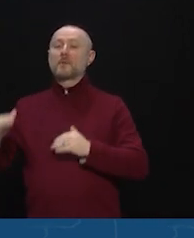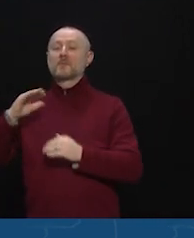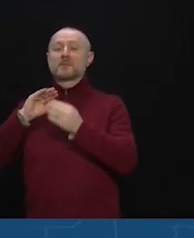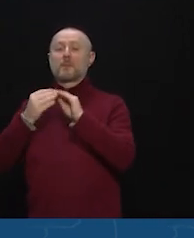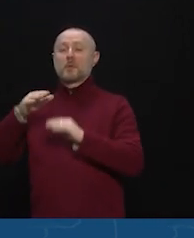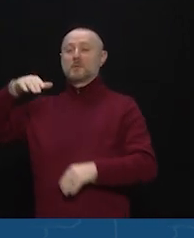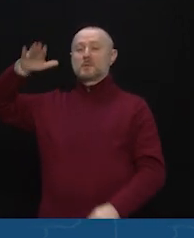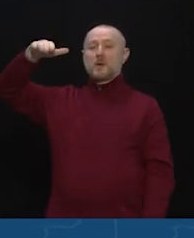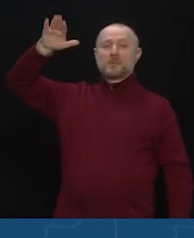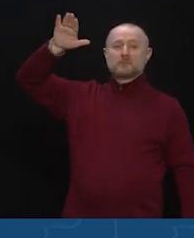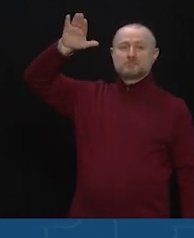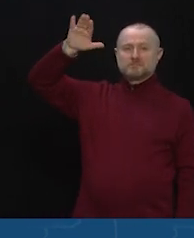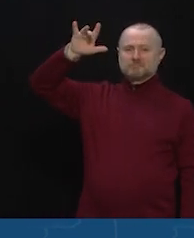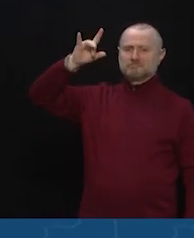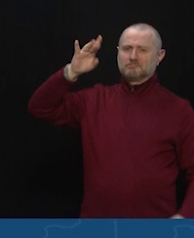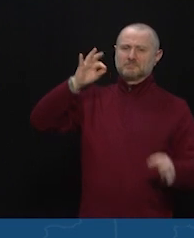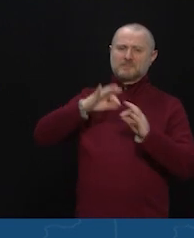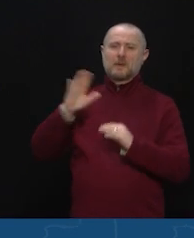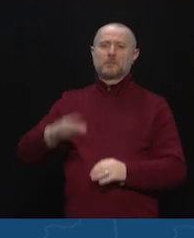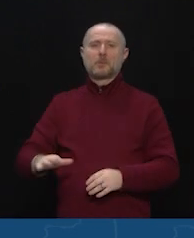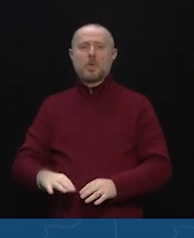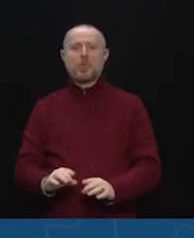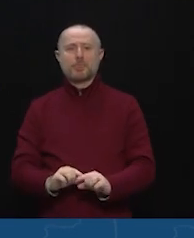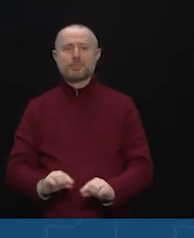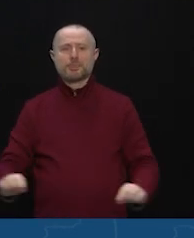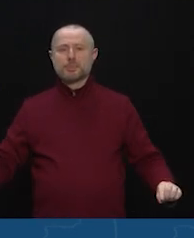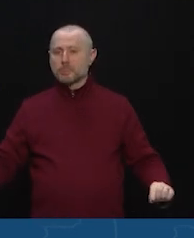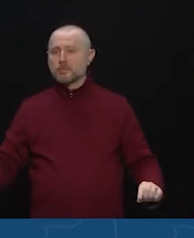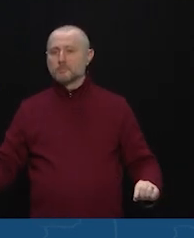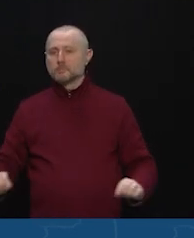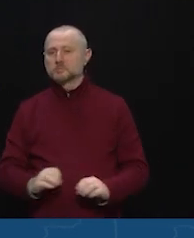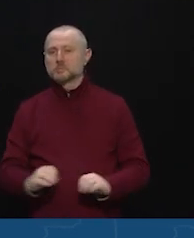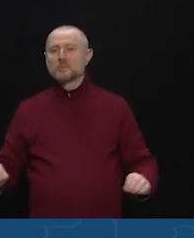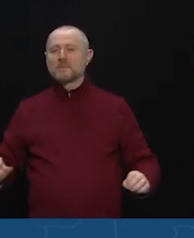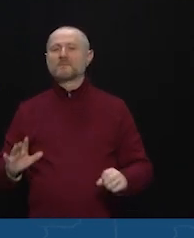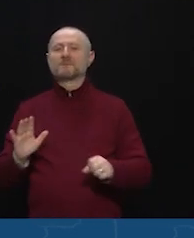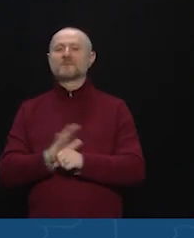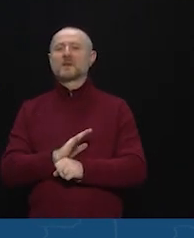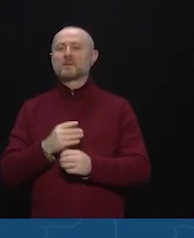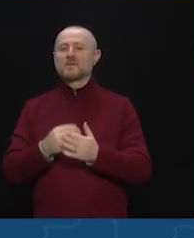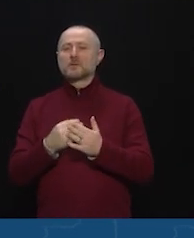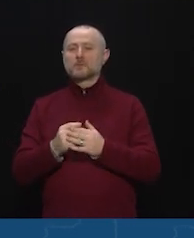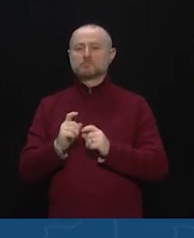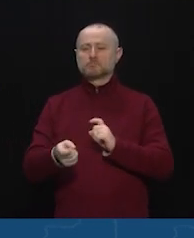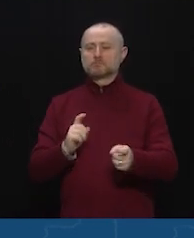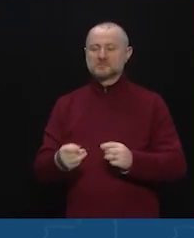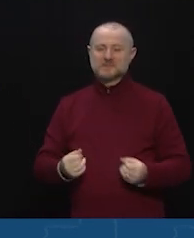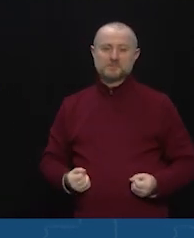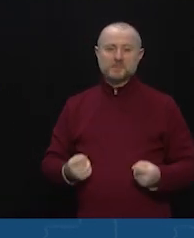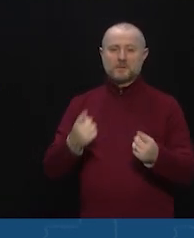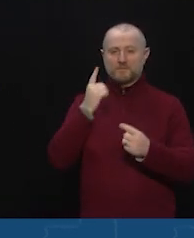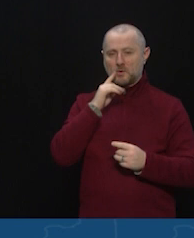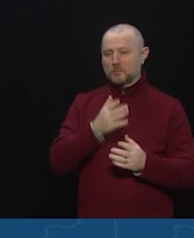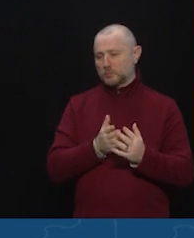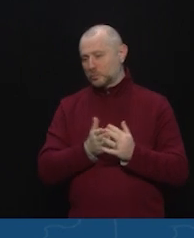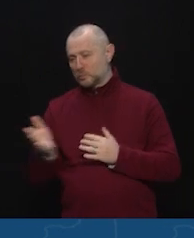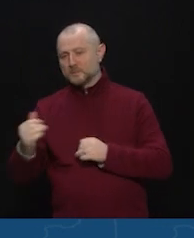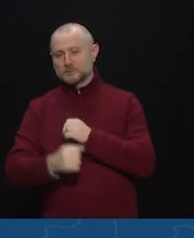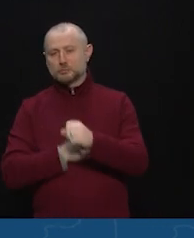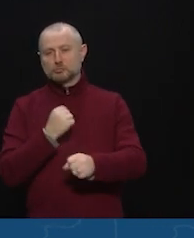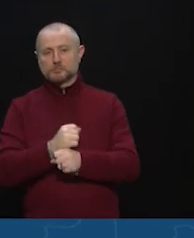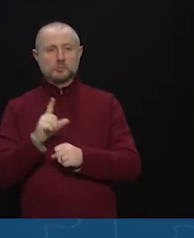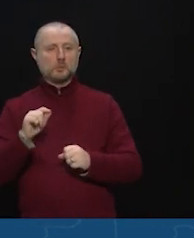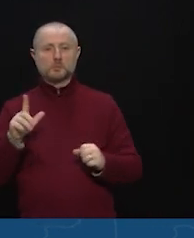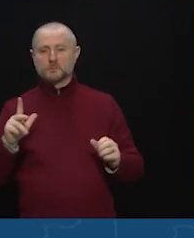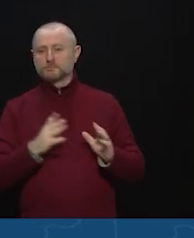end up with zeros on the bottom, and that's fully funding all of the spending through the years and the gaps. This is the out-year gaps. This is the